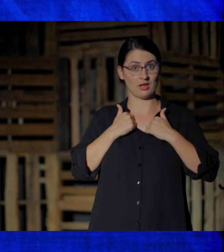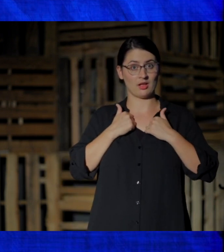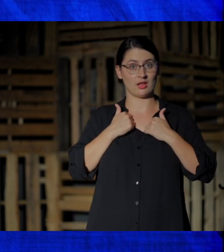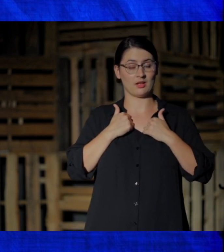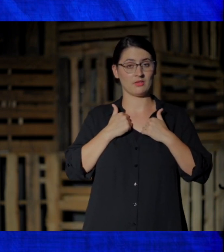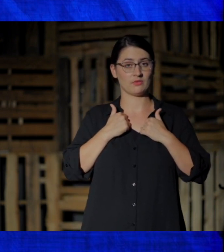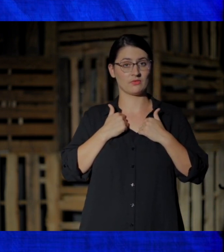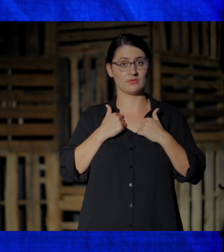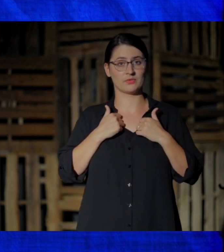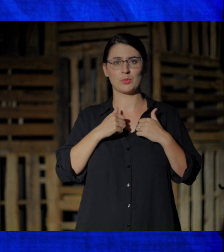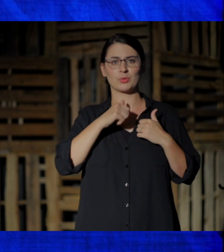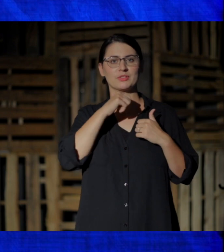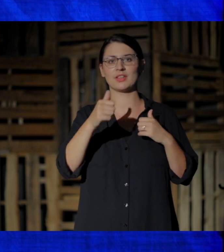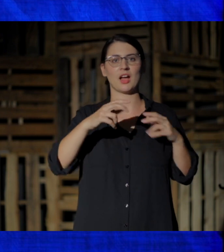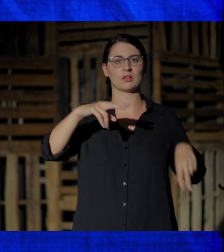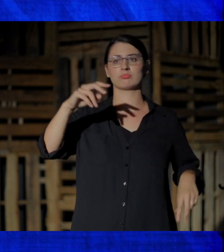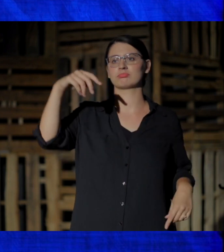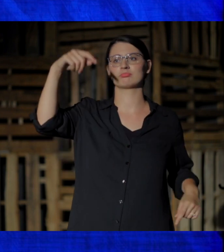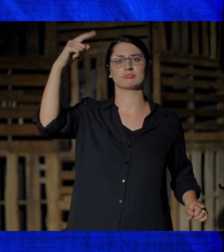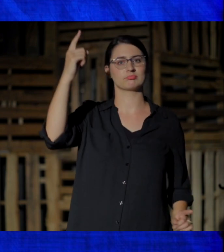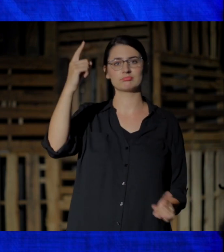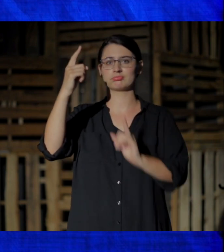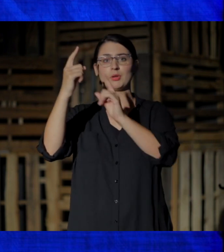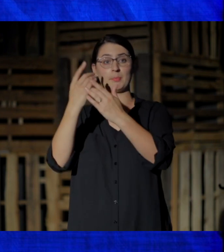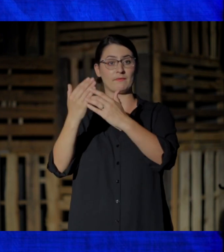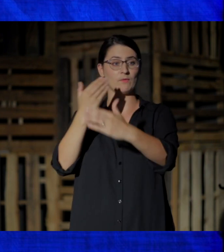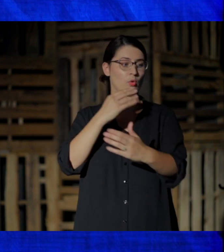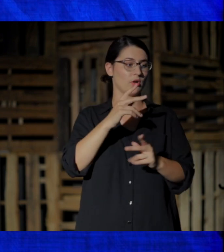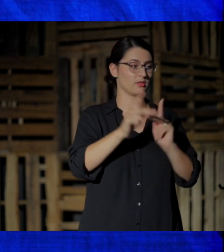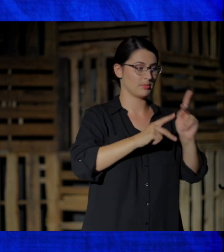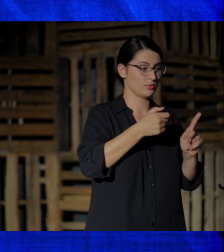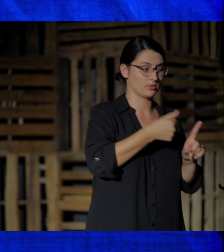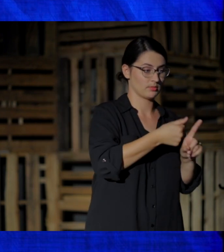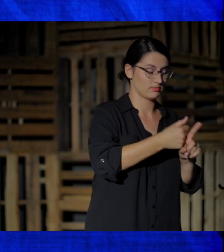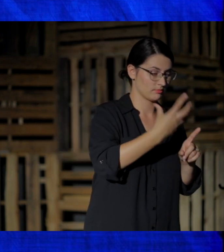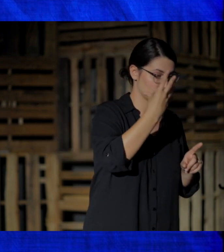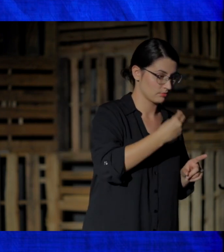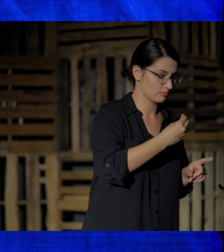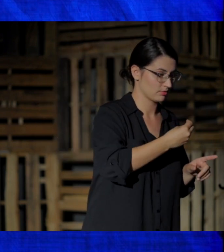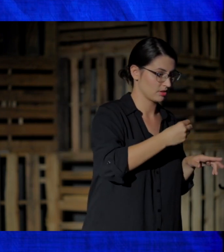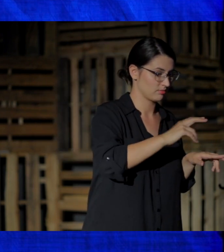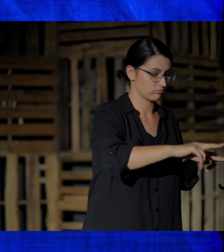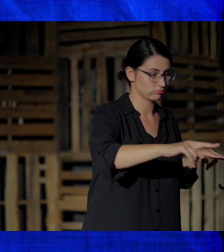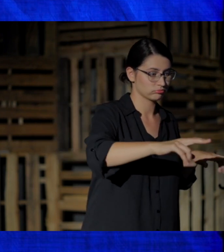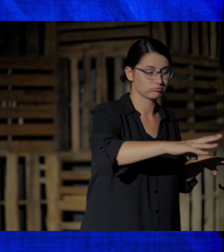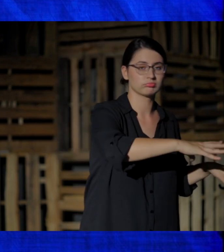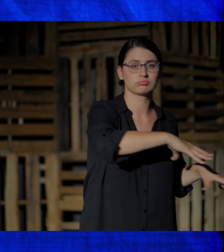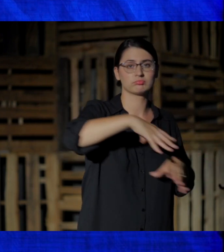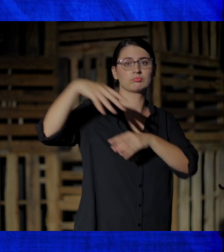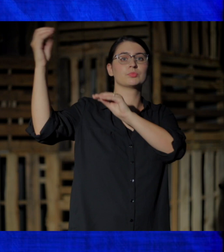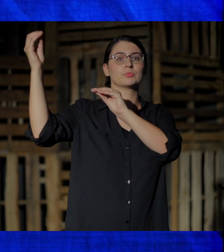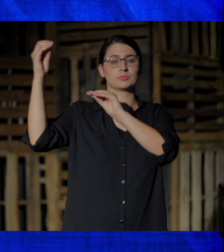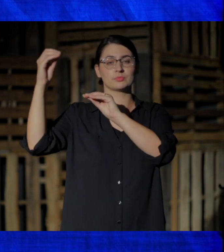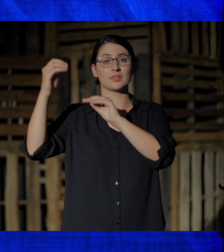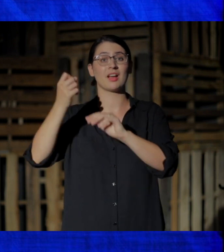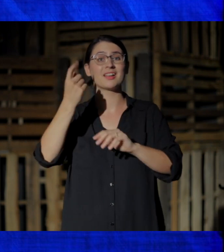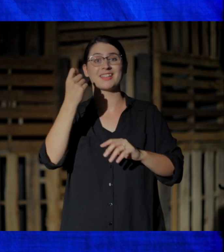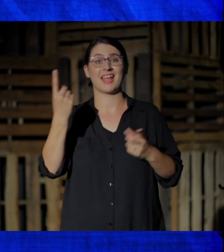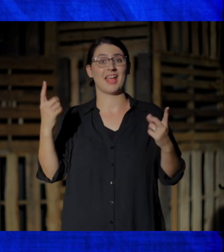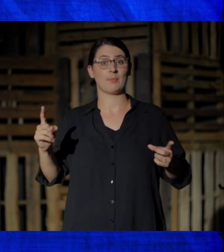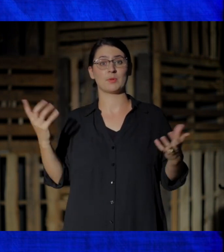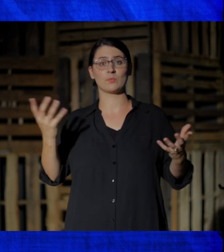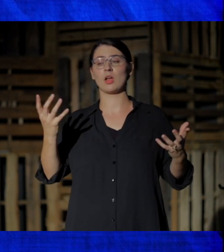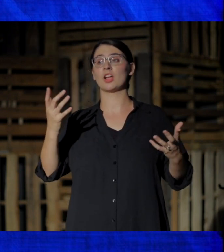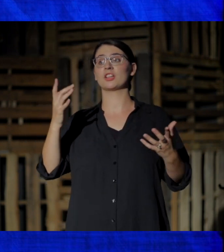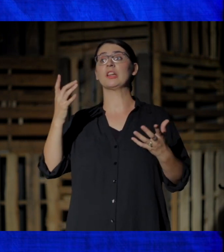do. So look at verse 16. He says, for the Lord himself will descend from heaven with the cry of a command. Now, this is